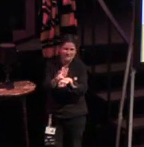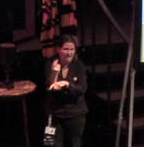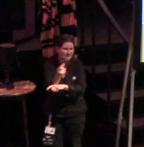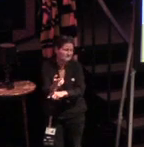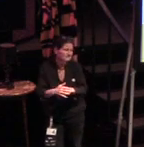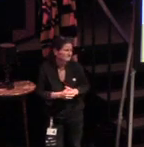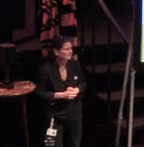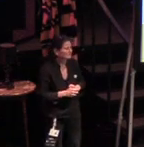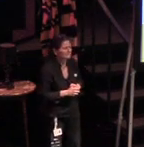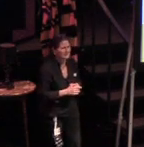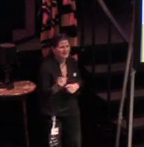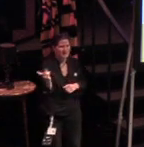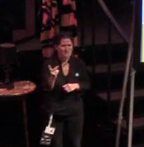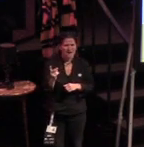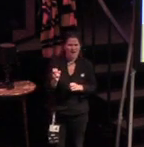okay